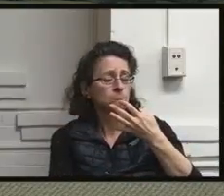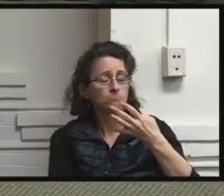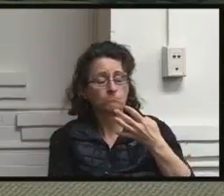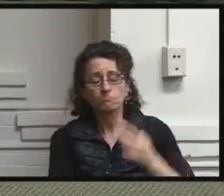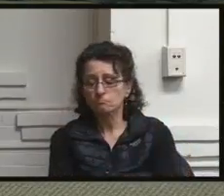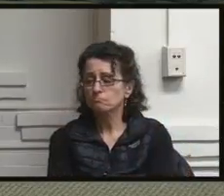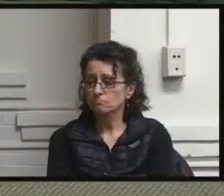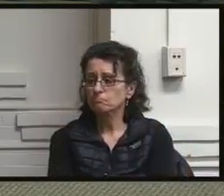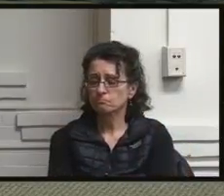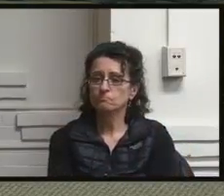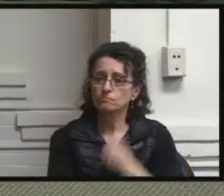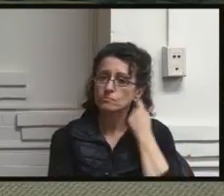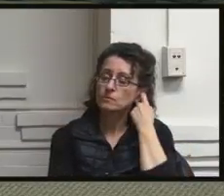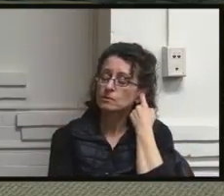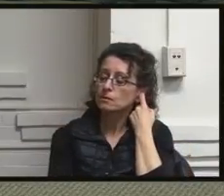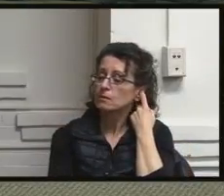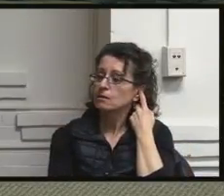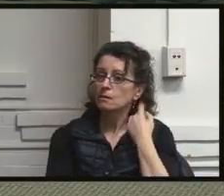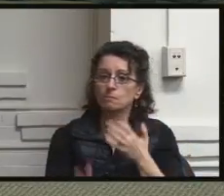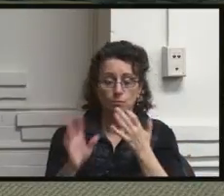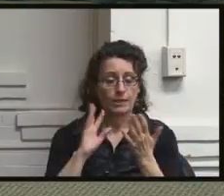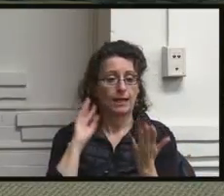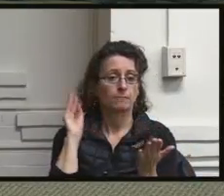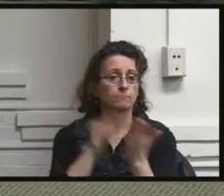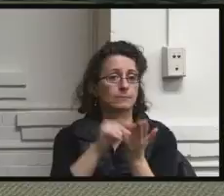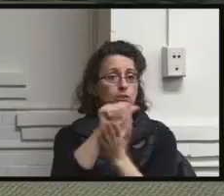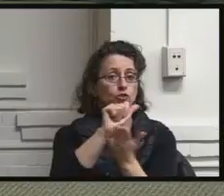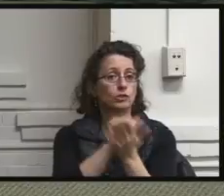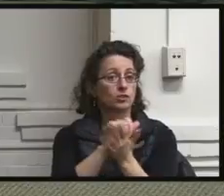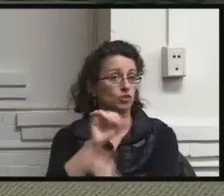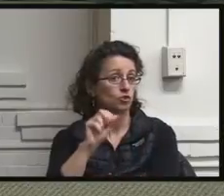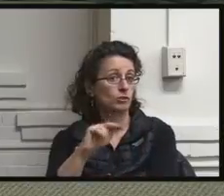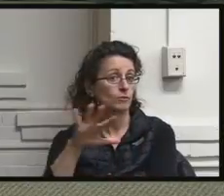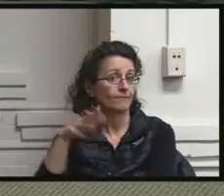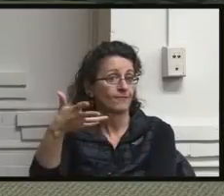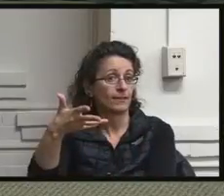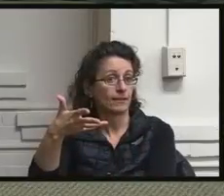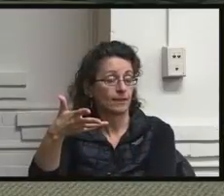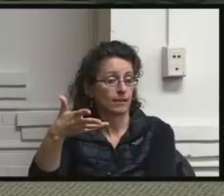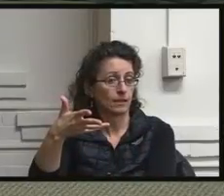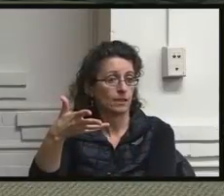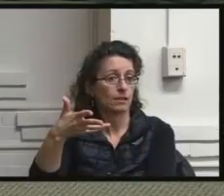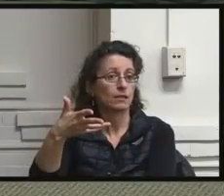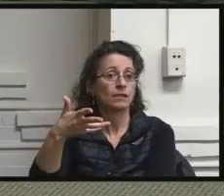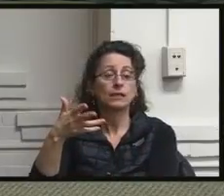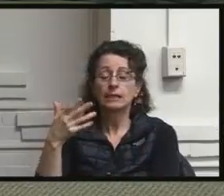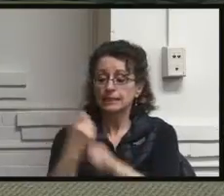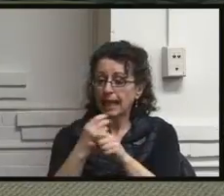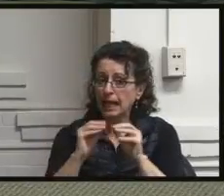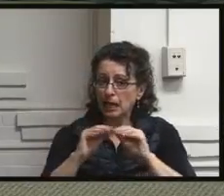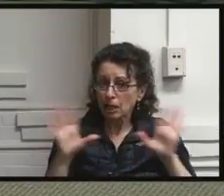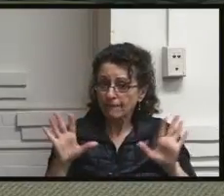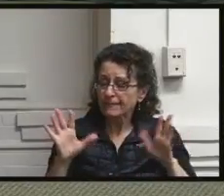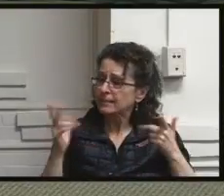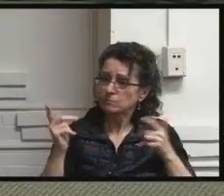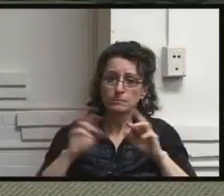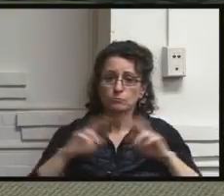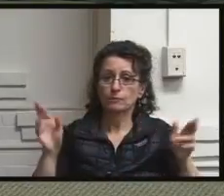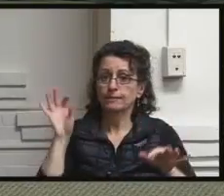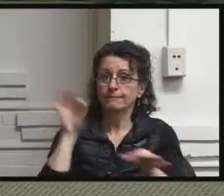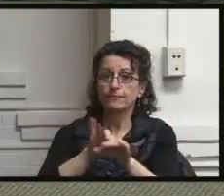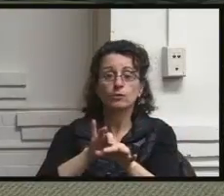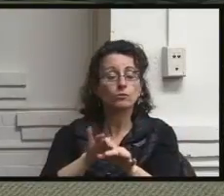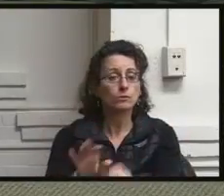Yeah. So maybe we can put it back on the agenda for January 5th. Okay. And get the rest of that information and then be ready to